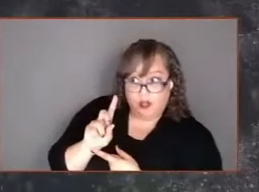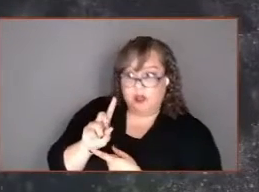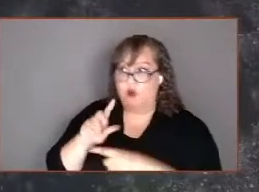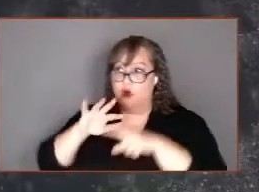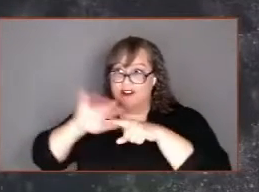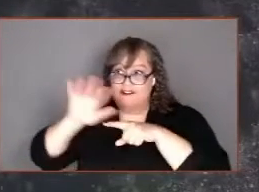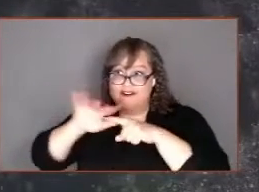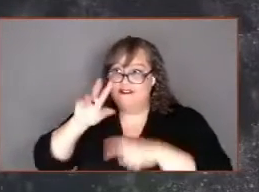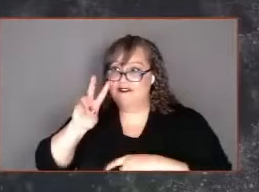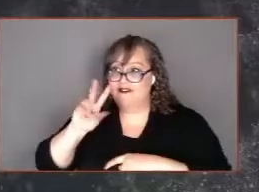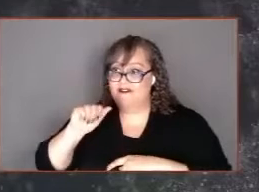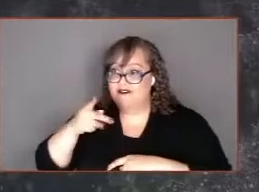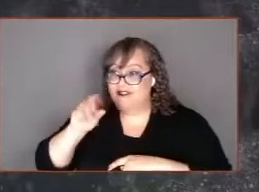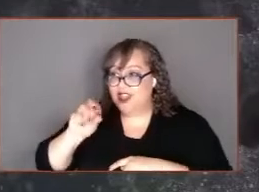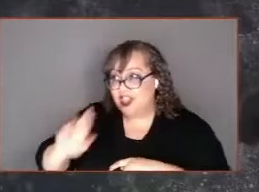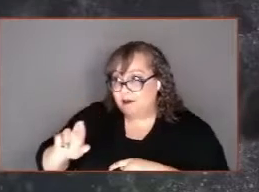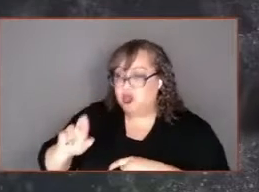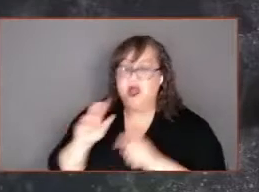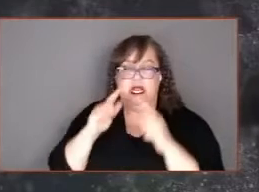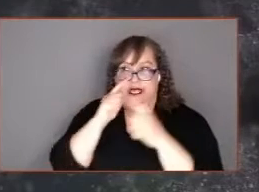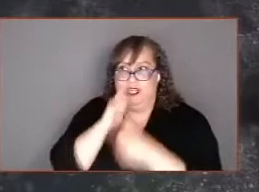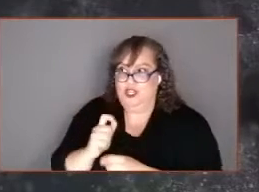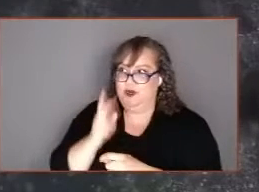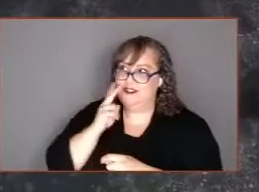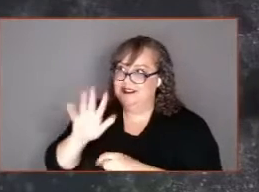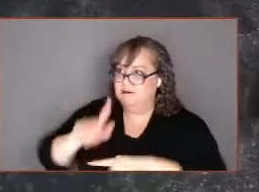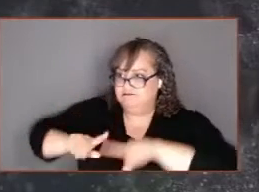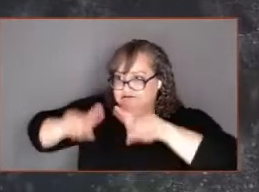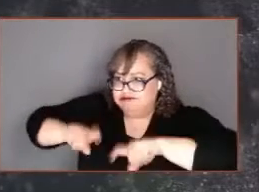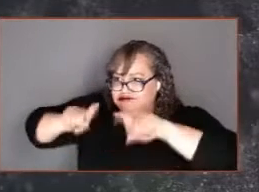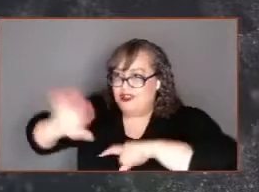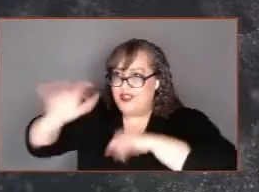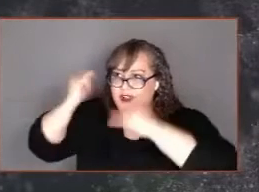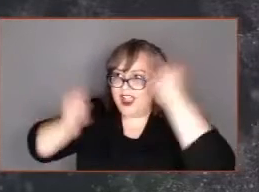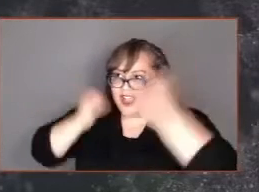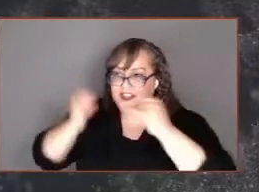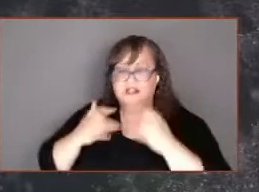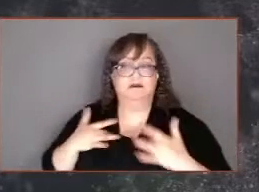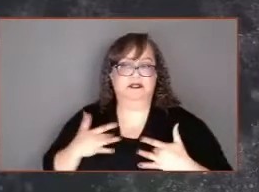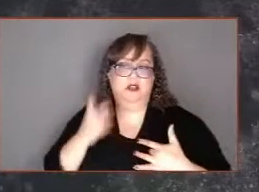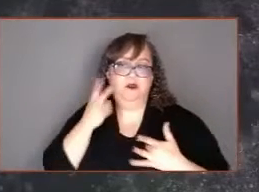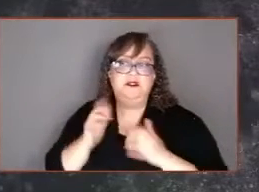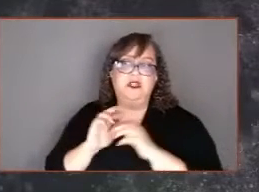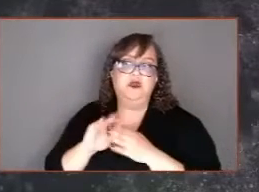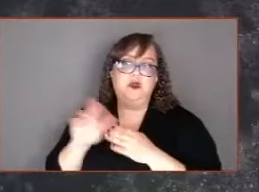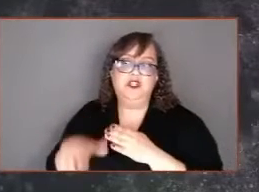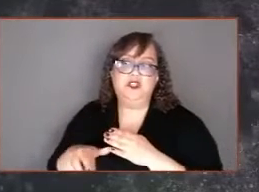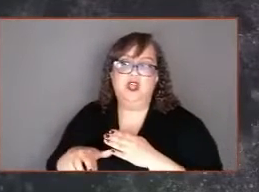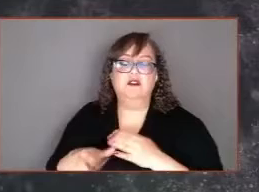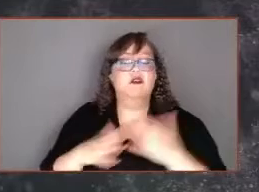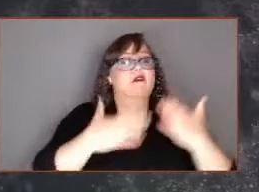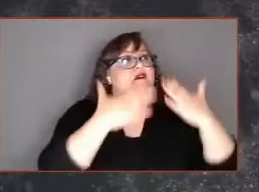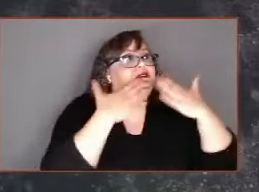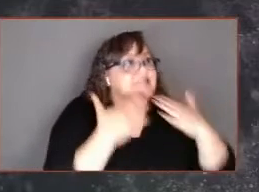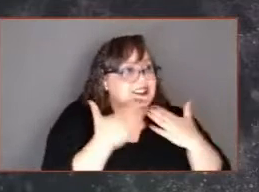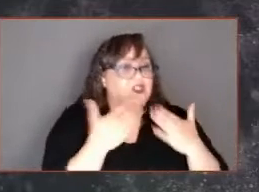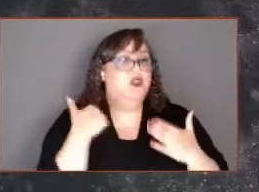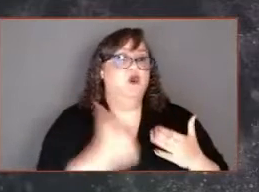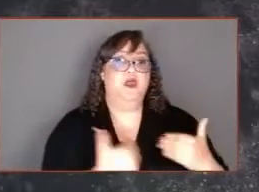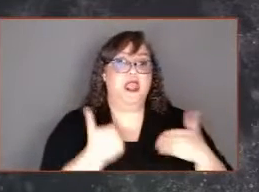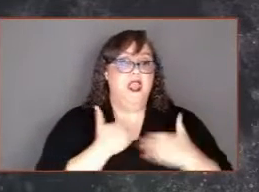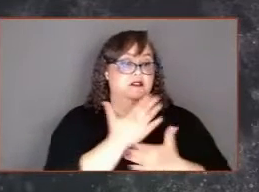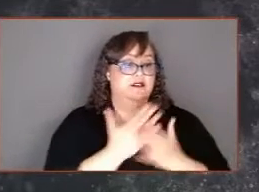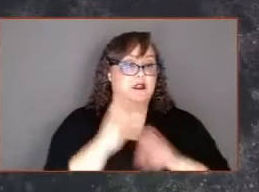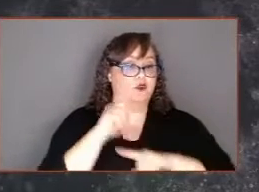I'm excited to see how they come out. Well, thank you, Alejandro. We actually have some questions coming in from our hashtag AskNASA, and you